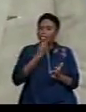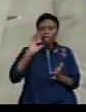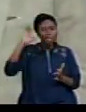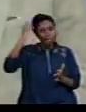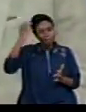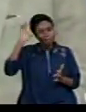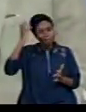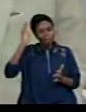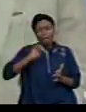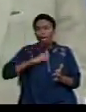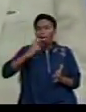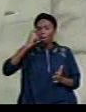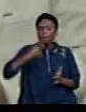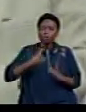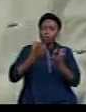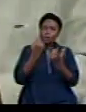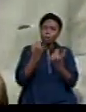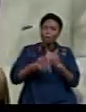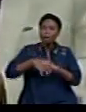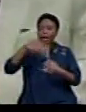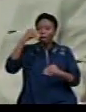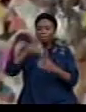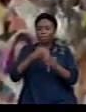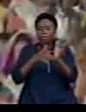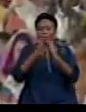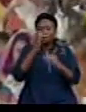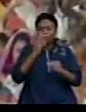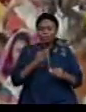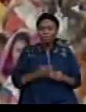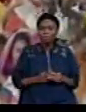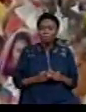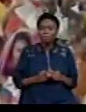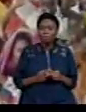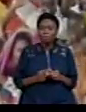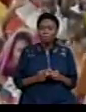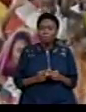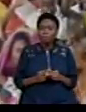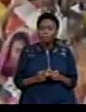madness, I command you, come out in Jesus' name.